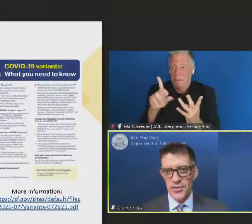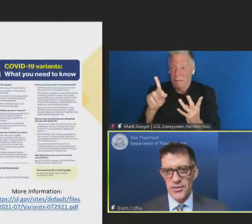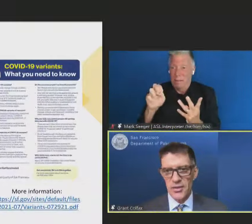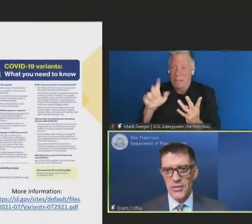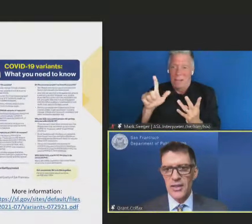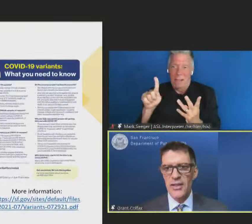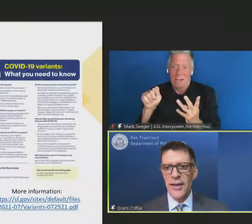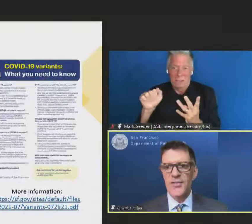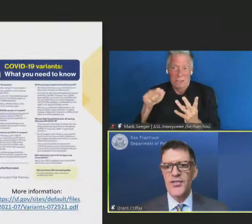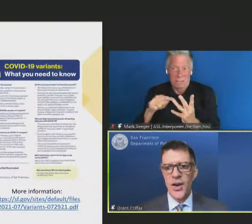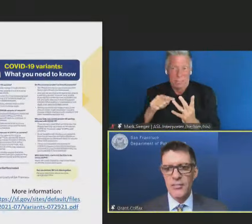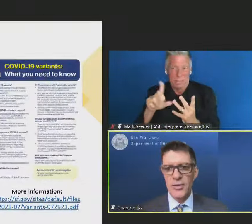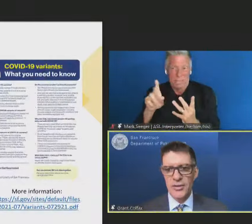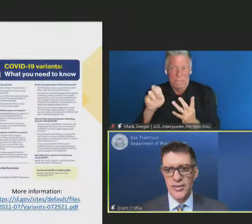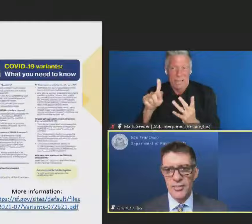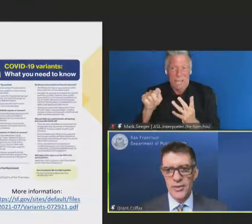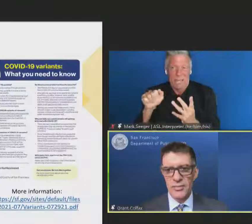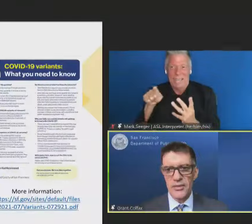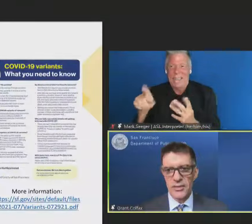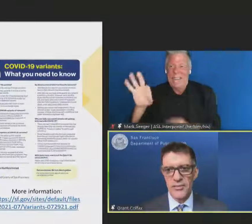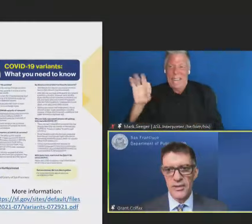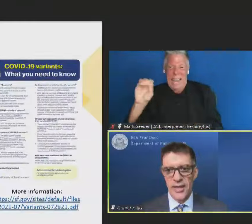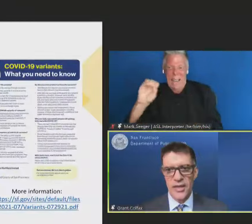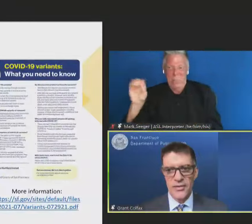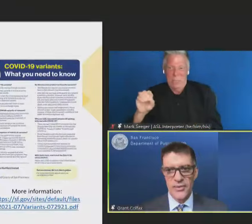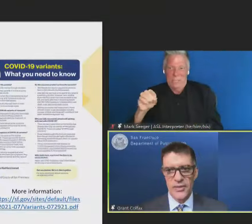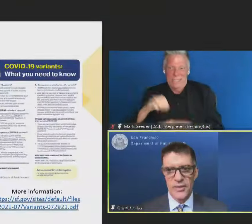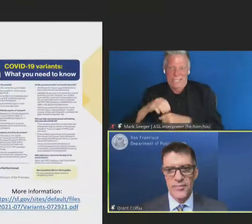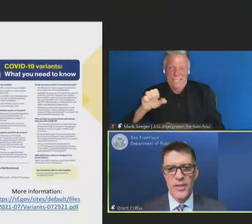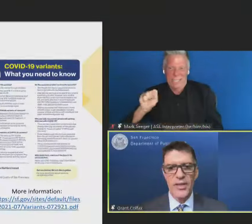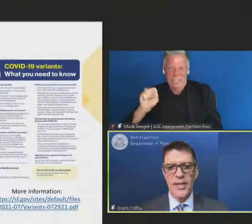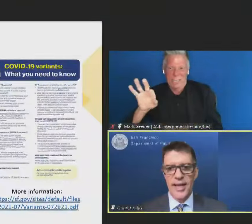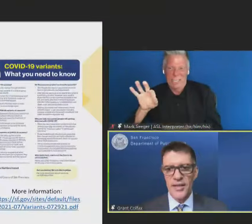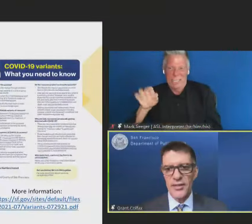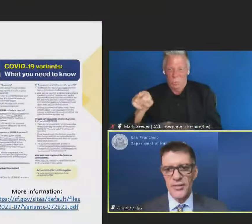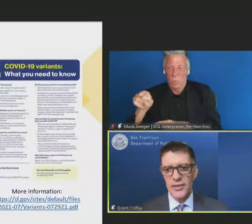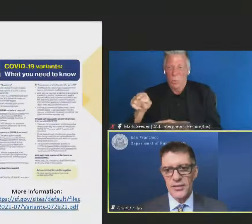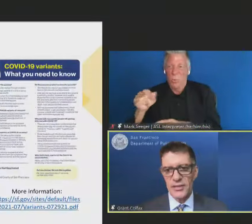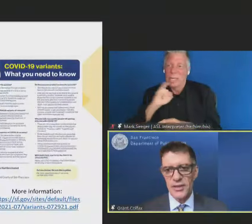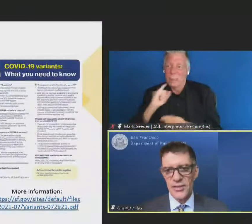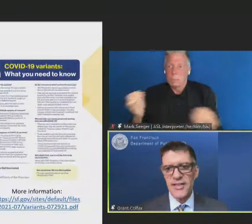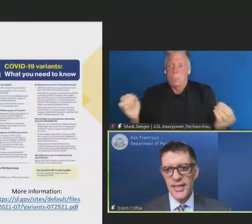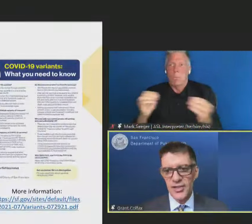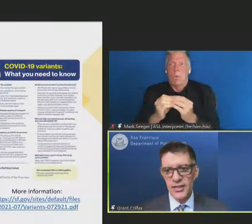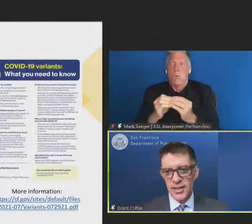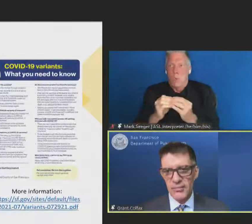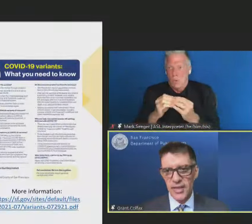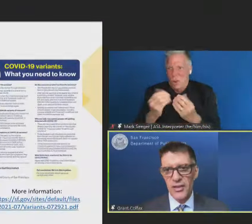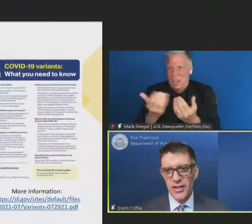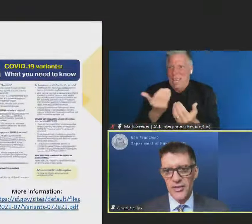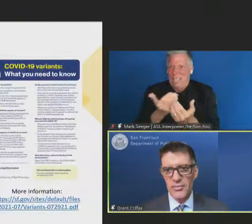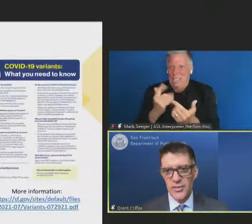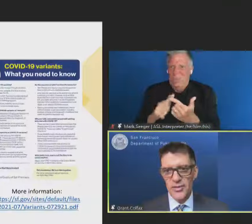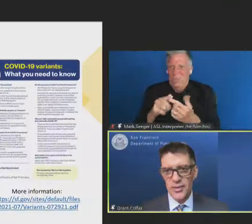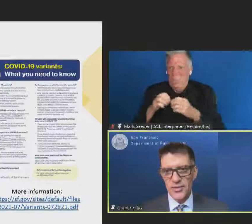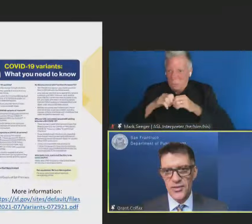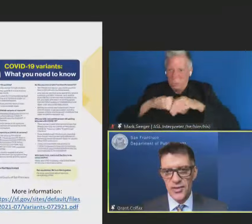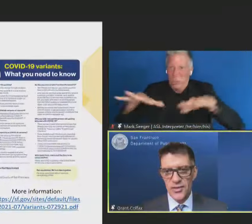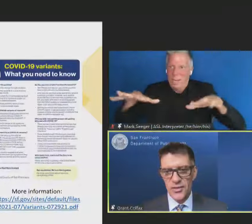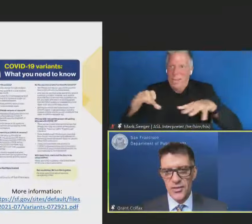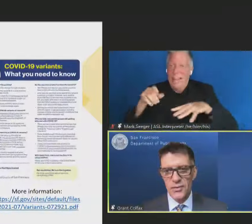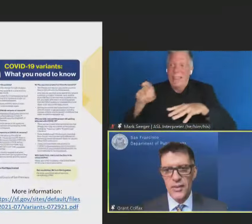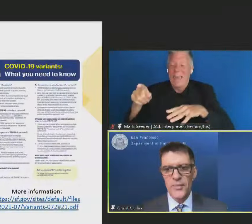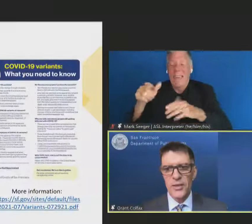San Francisco, is far more transmissible than even the Alpha variant. And there's indication that it may cause more severe